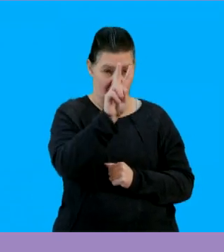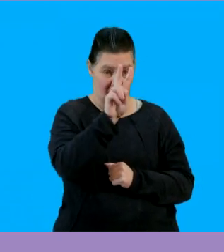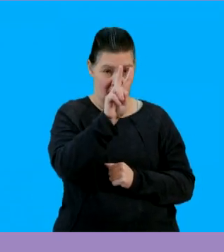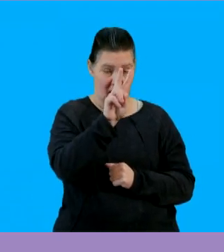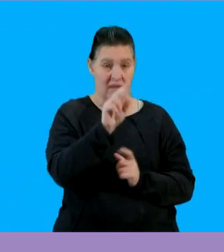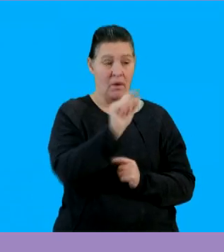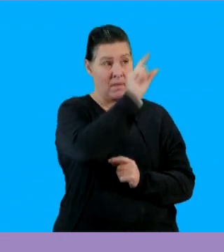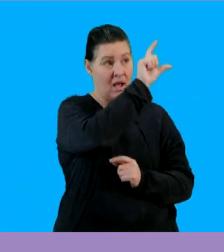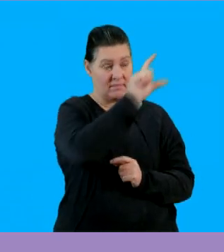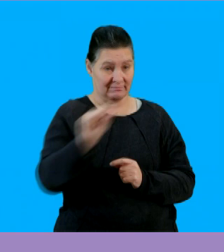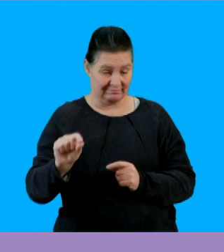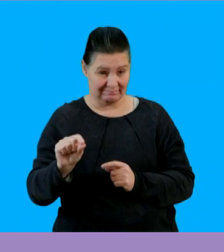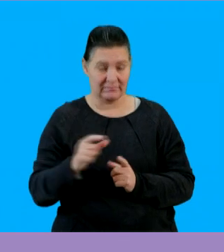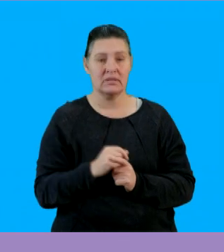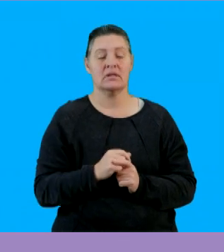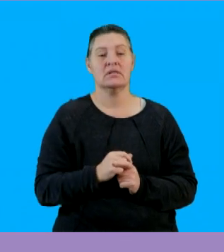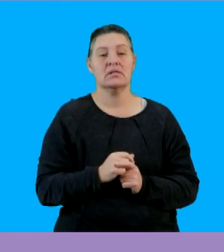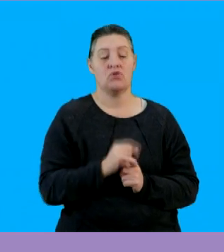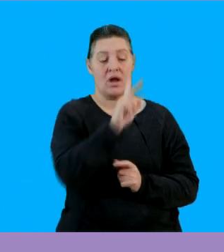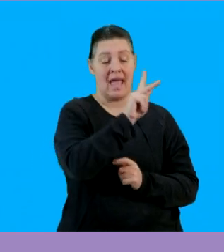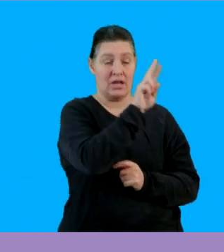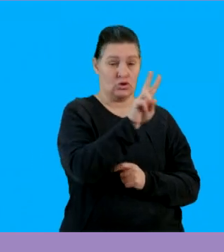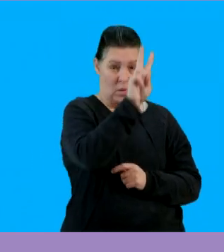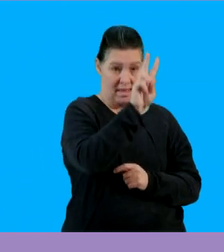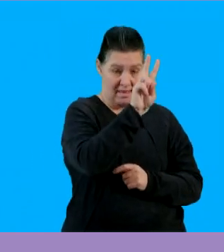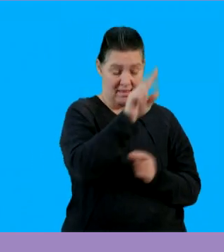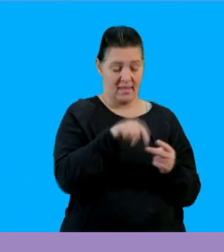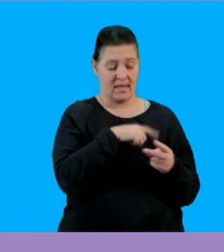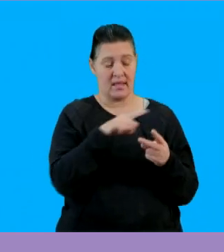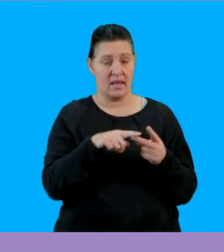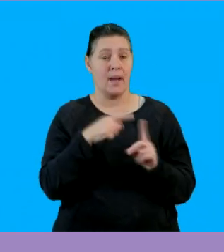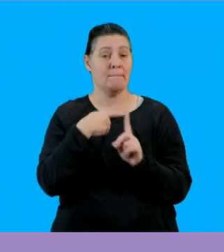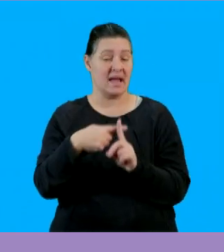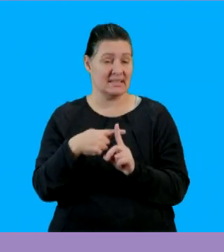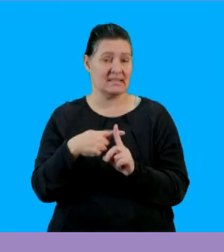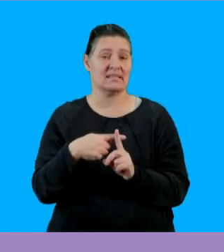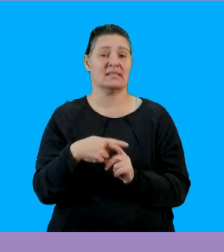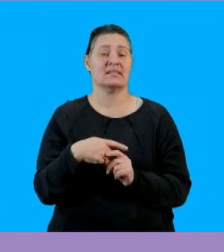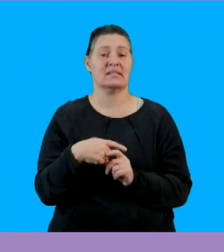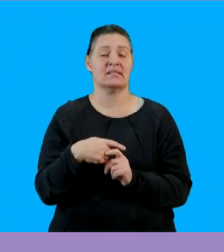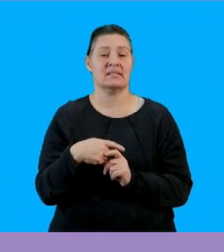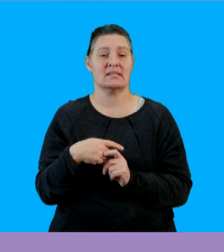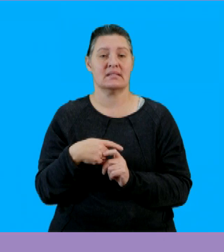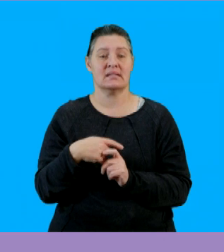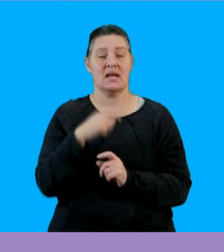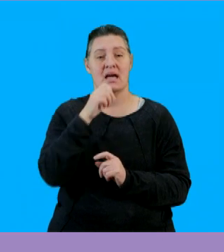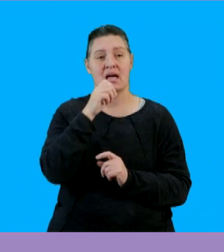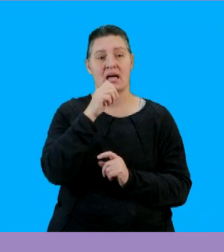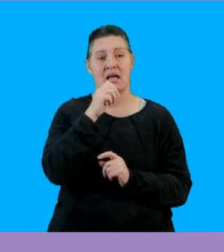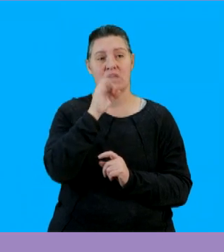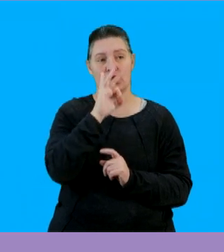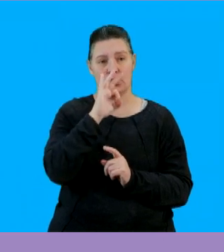k squared, because we are writing them in descending order of powers, that is k squared plus, what is